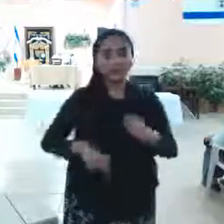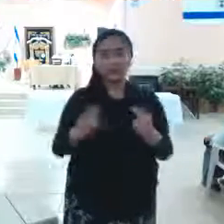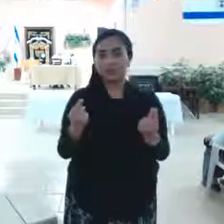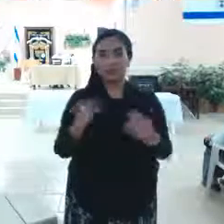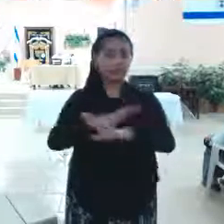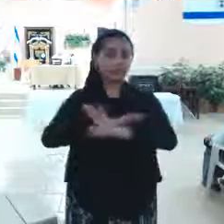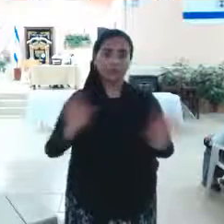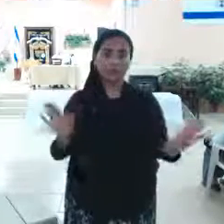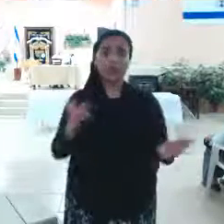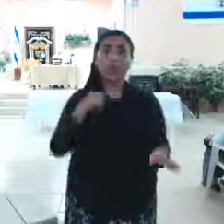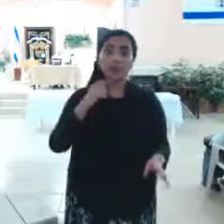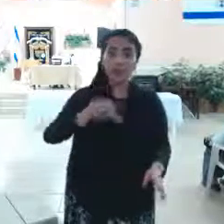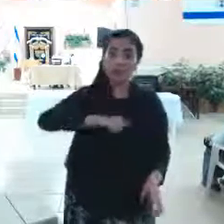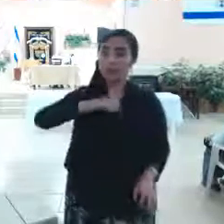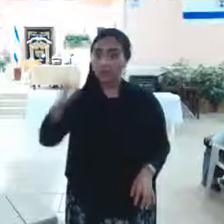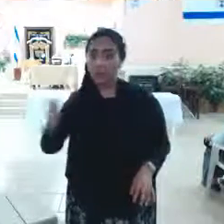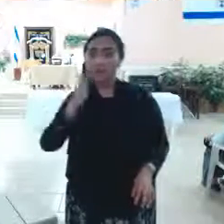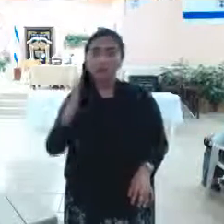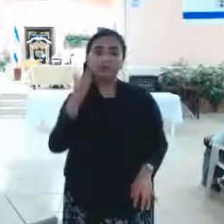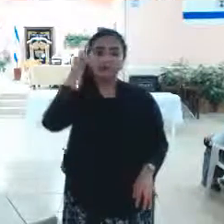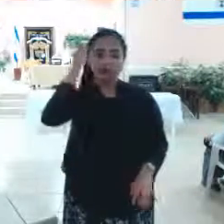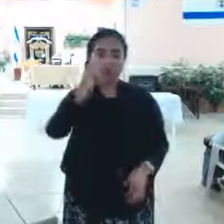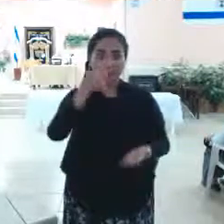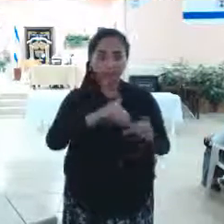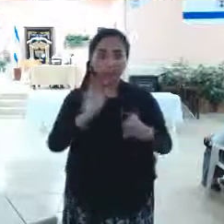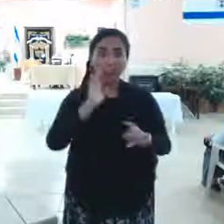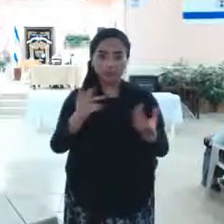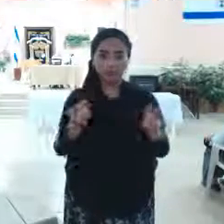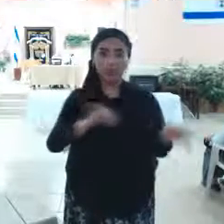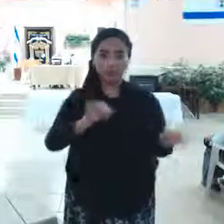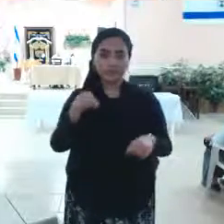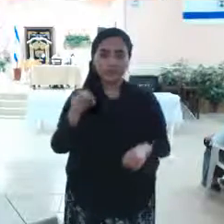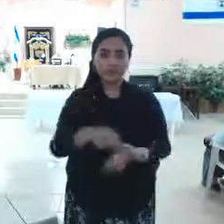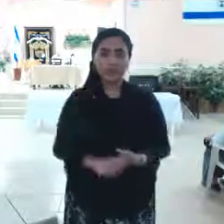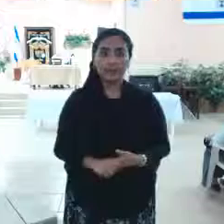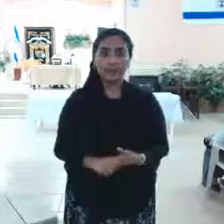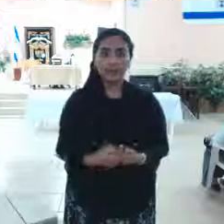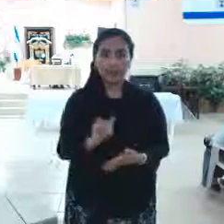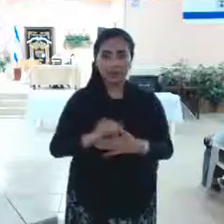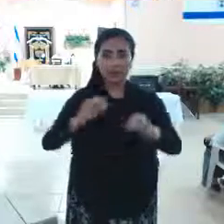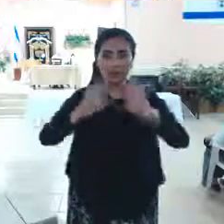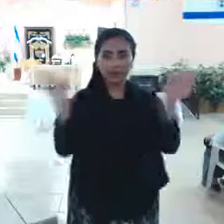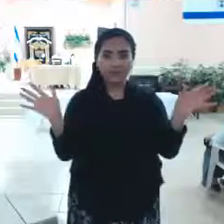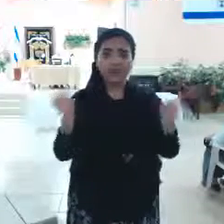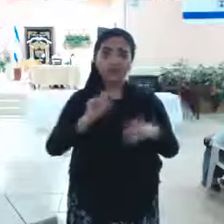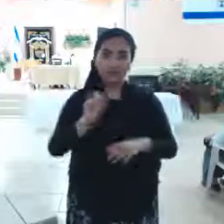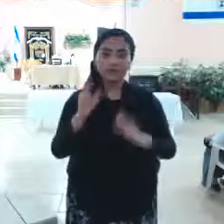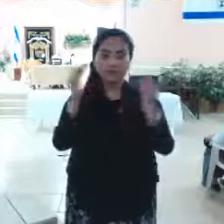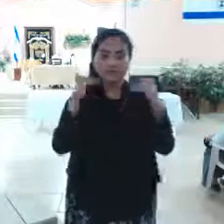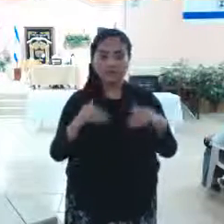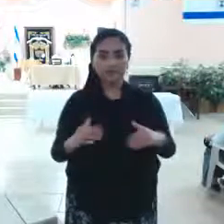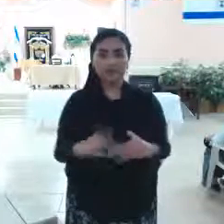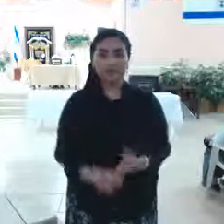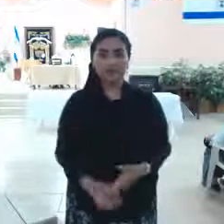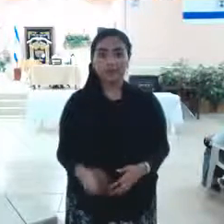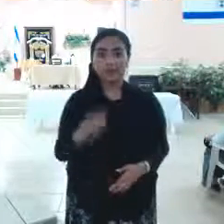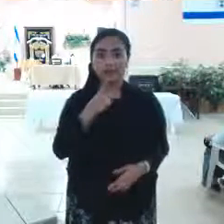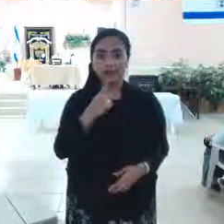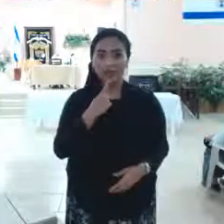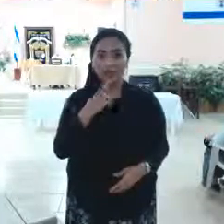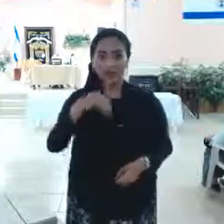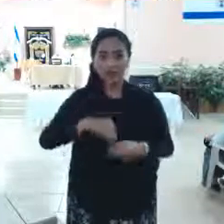didn't have to be done anymore, and there are others that are going to be done in the millennium. That is clear.